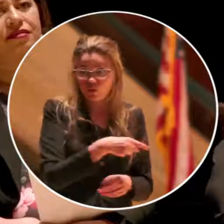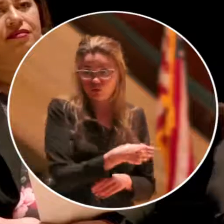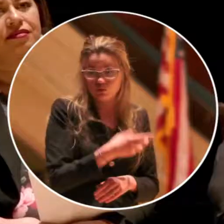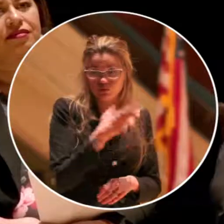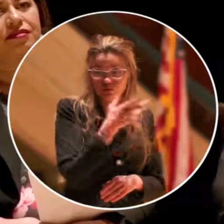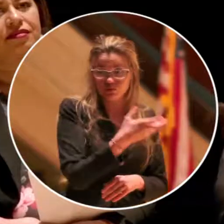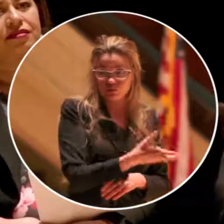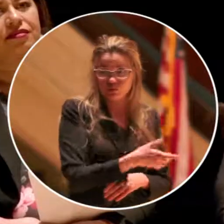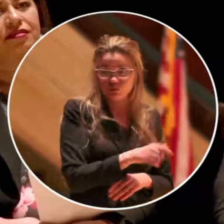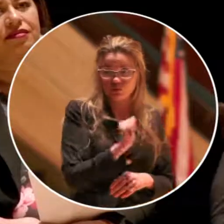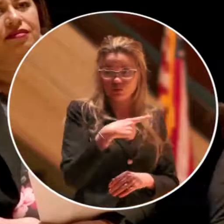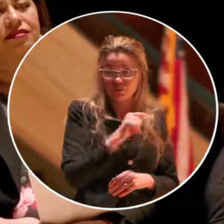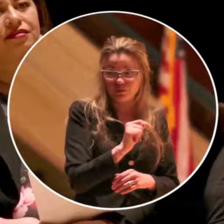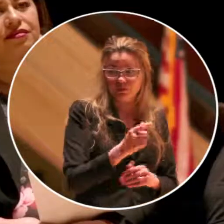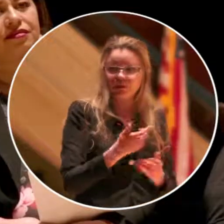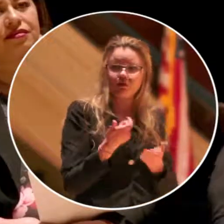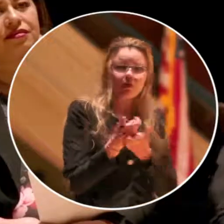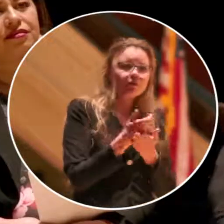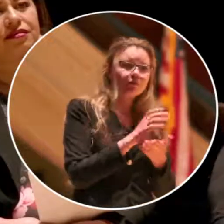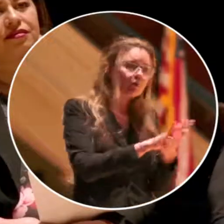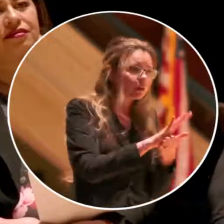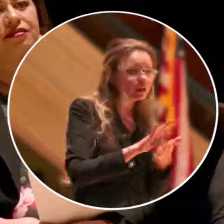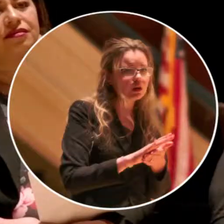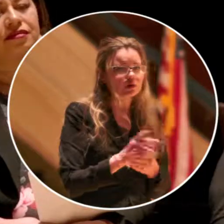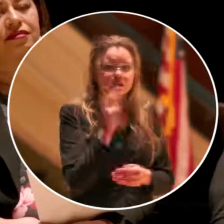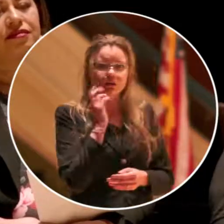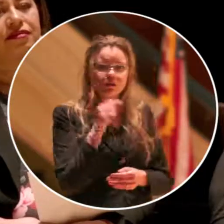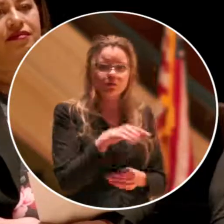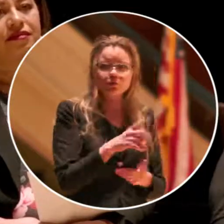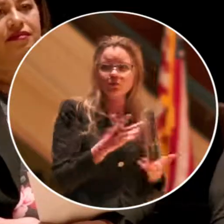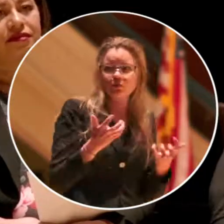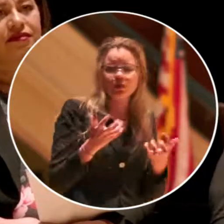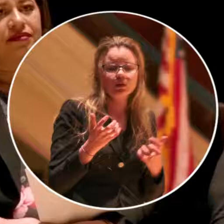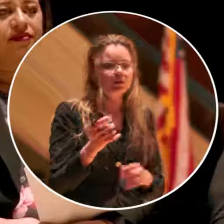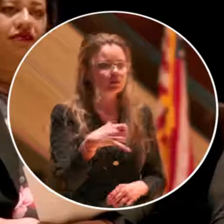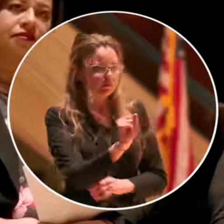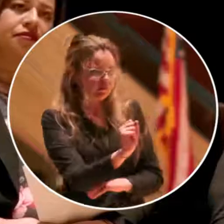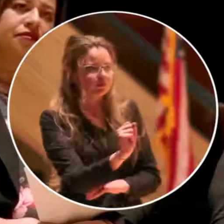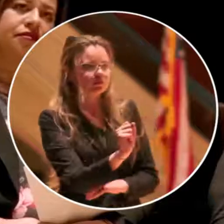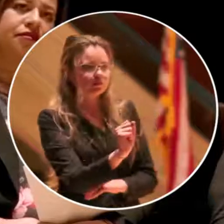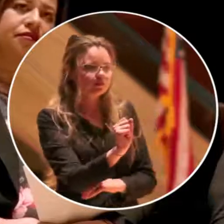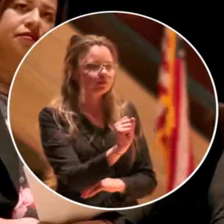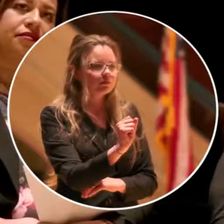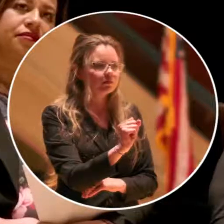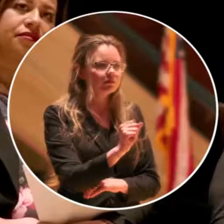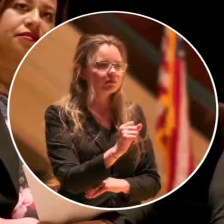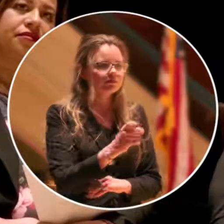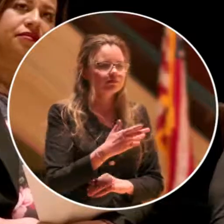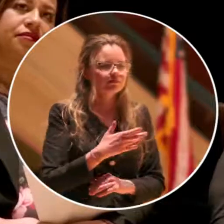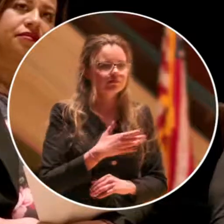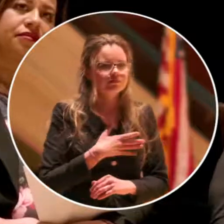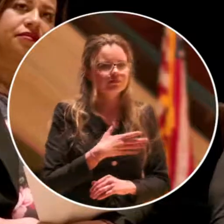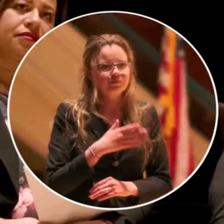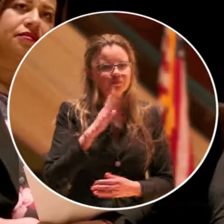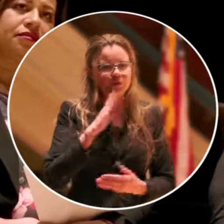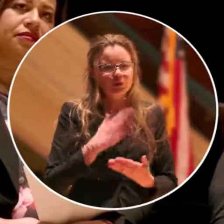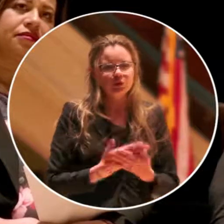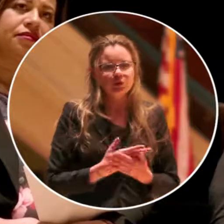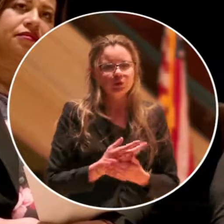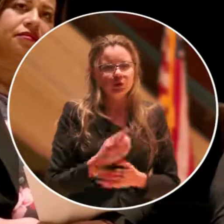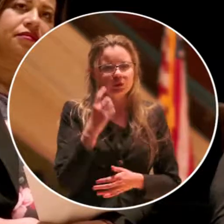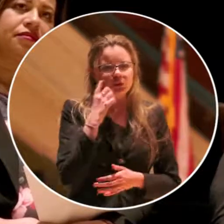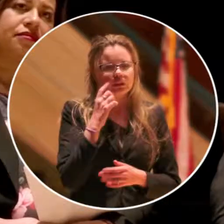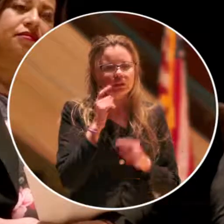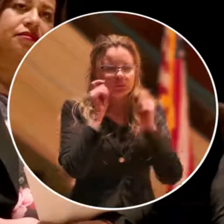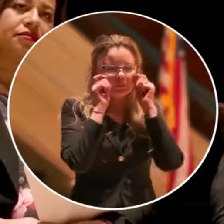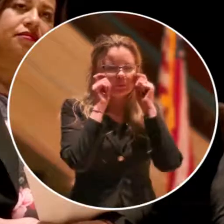most afternoons, to help clean out and see what we might want. Yes, I said, even as my daughter's eyes teared up. I